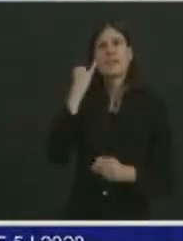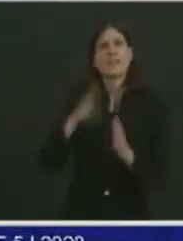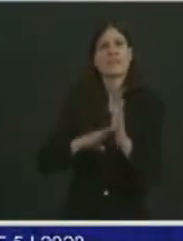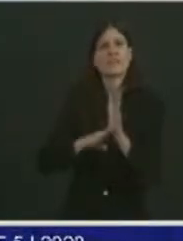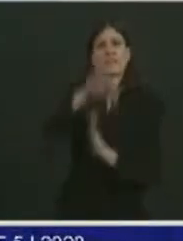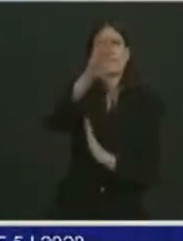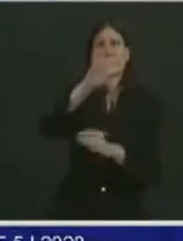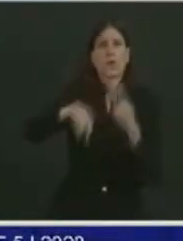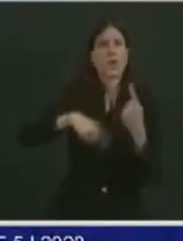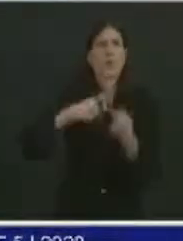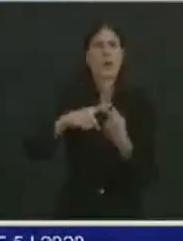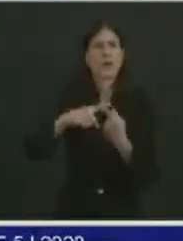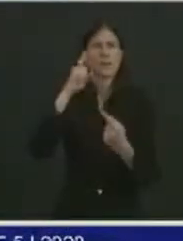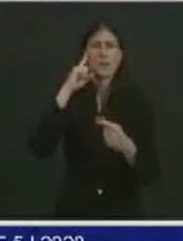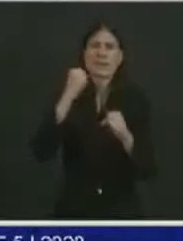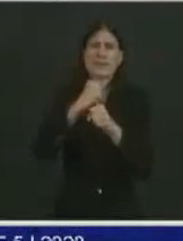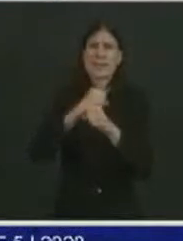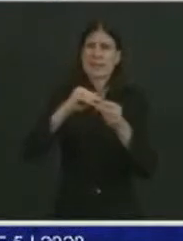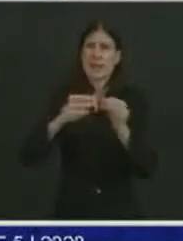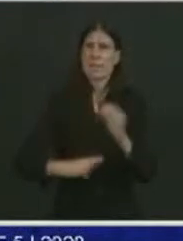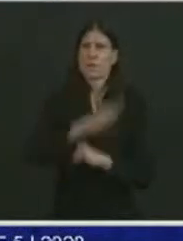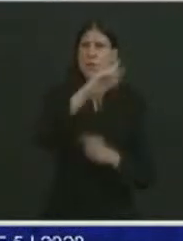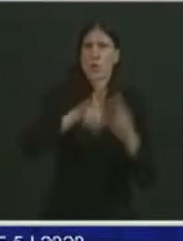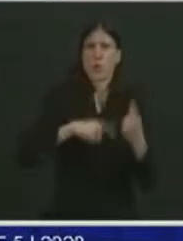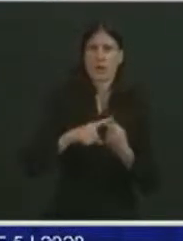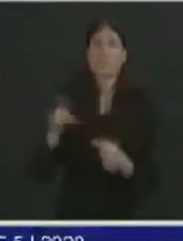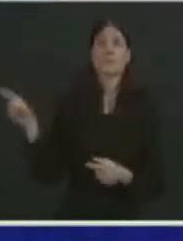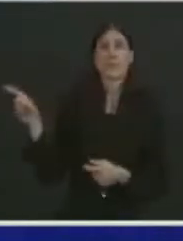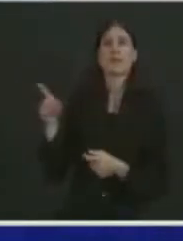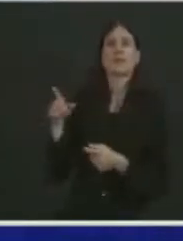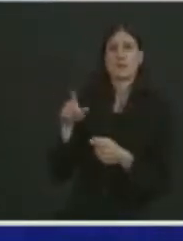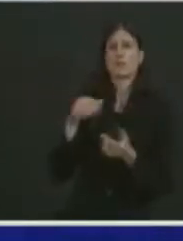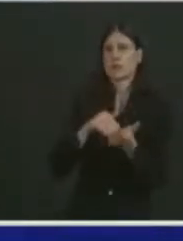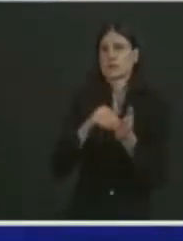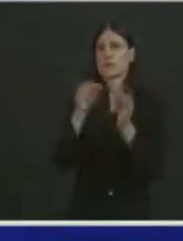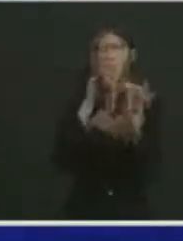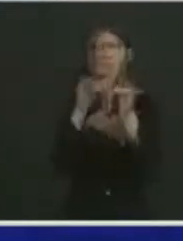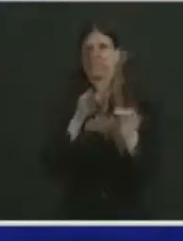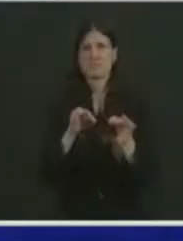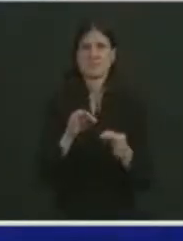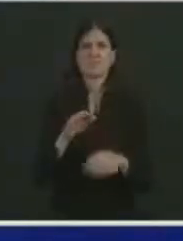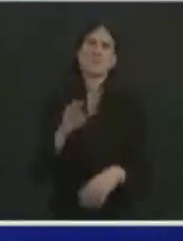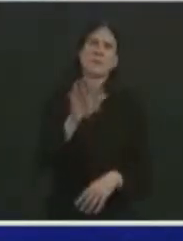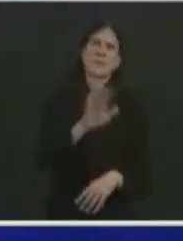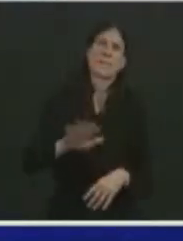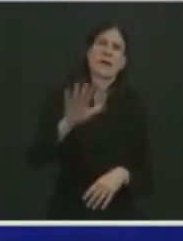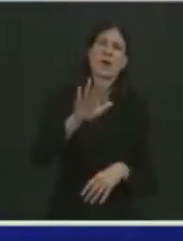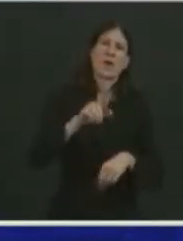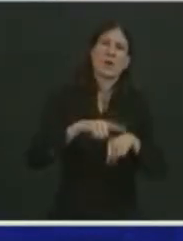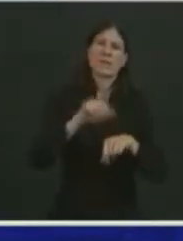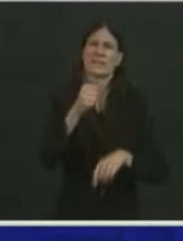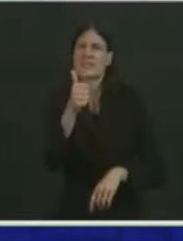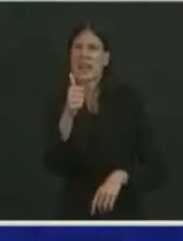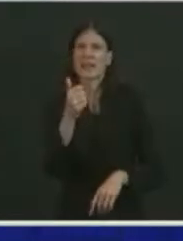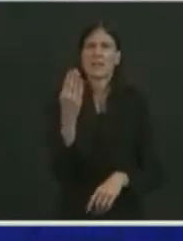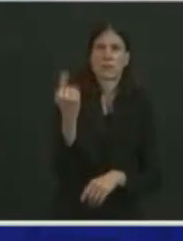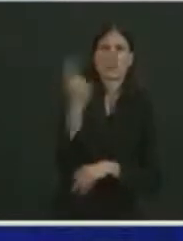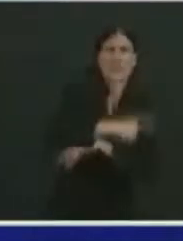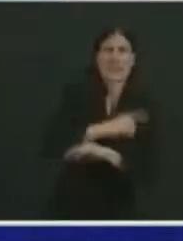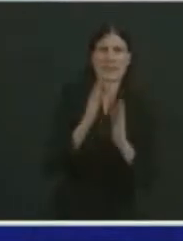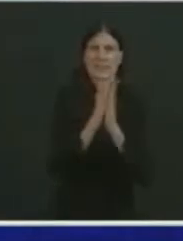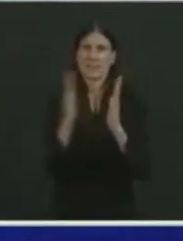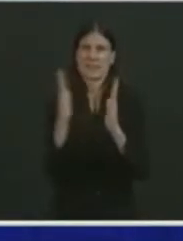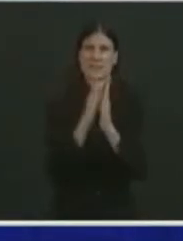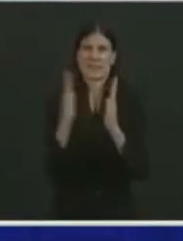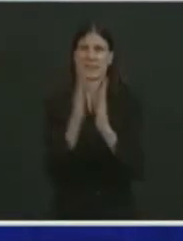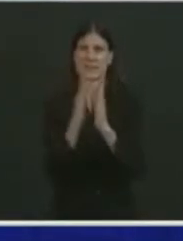Yes. Usually if you have been exposed, it's about 10 to 14 or so days before symptoms